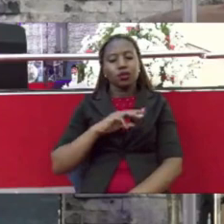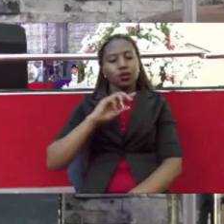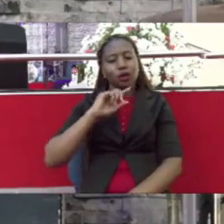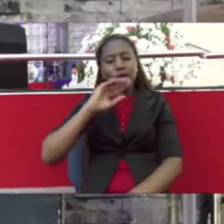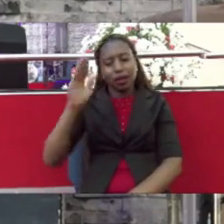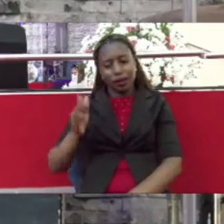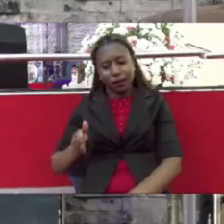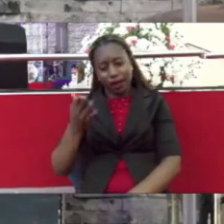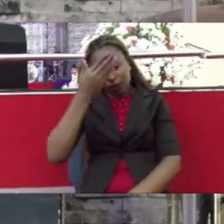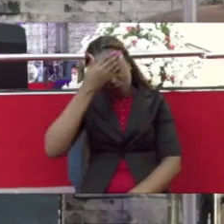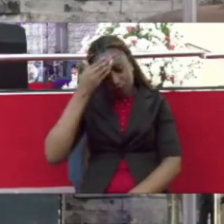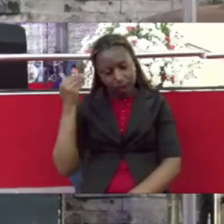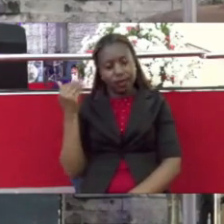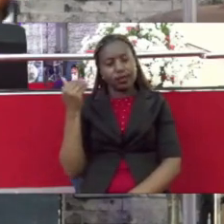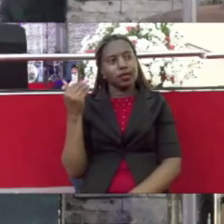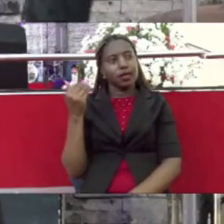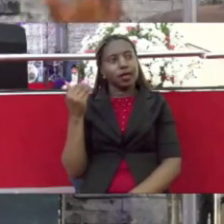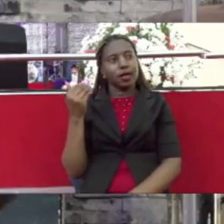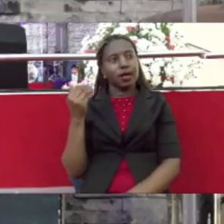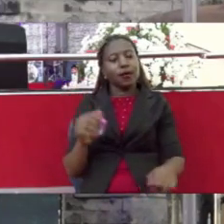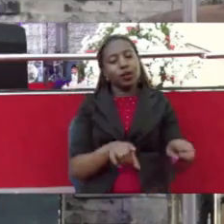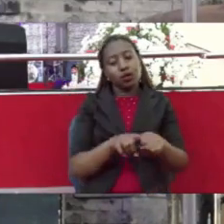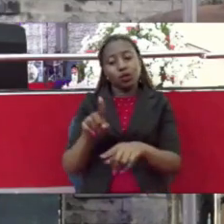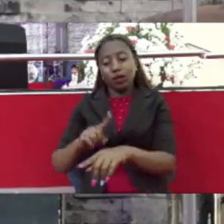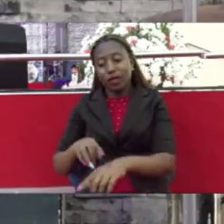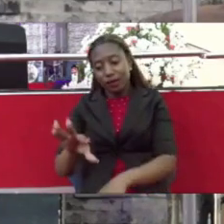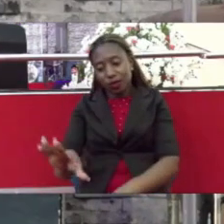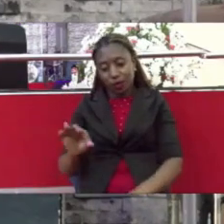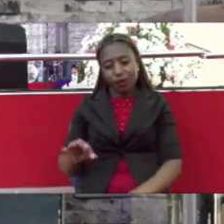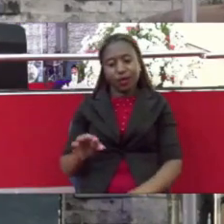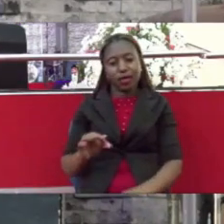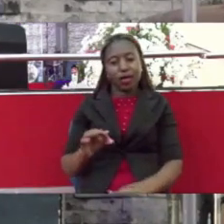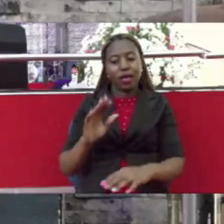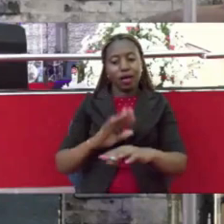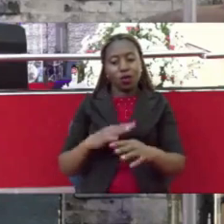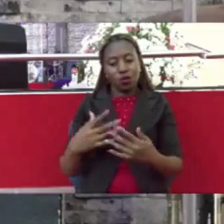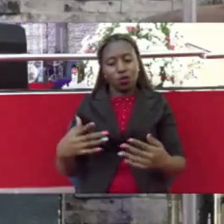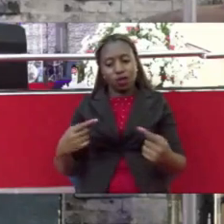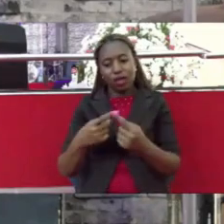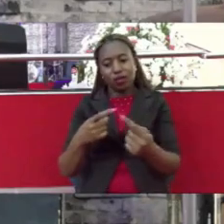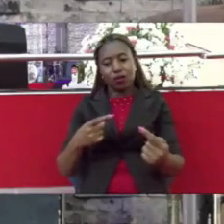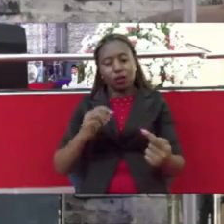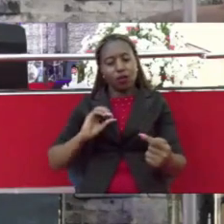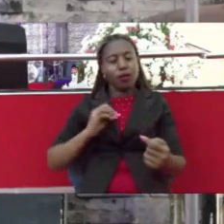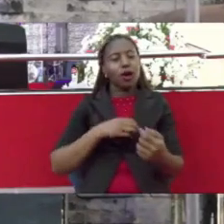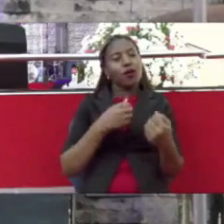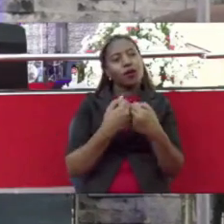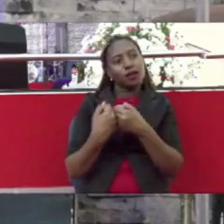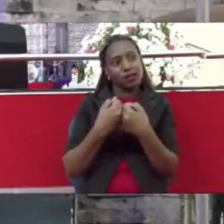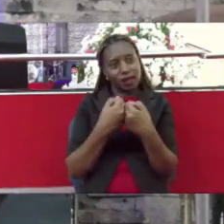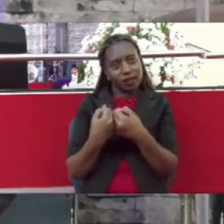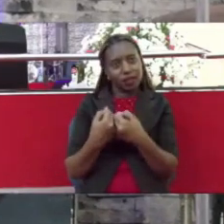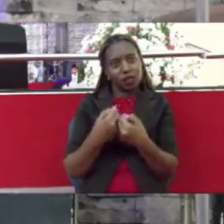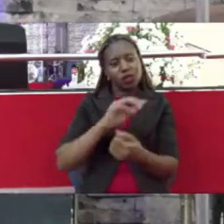Usisahau. Even as we pick the good from our threshed mountains. Hata ukichukua mazuri kutoka kwa milima yetu tuliyodidimiza. We should never